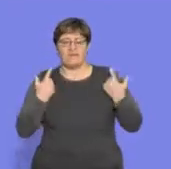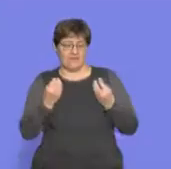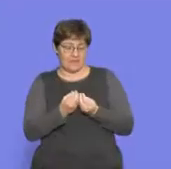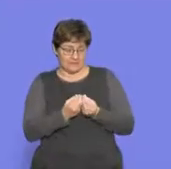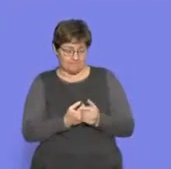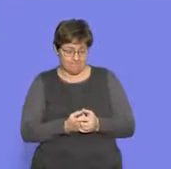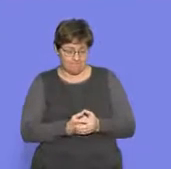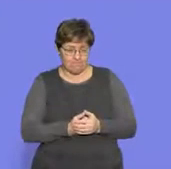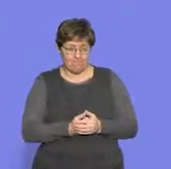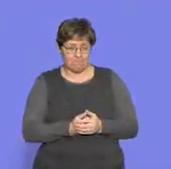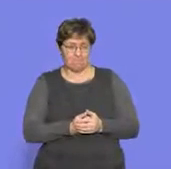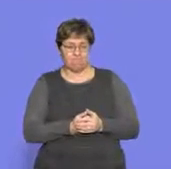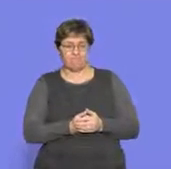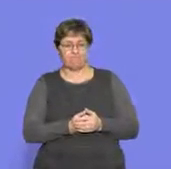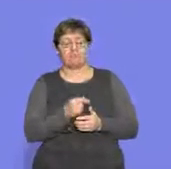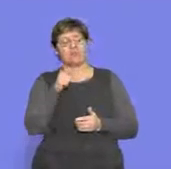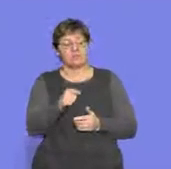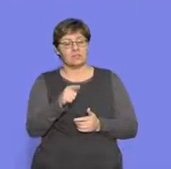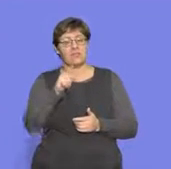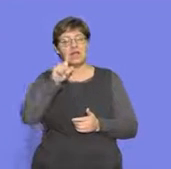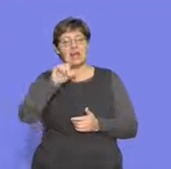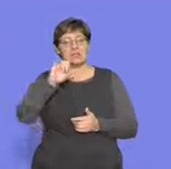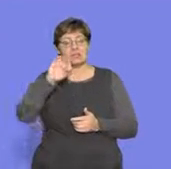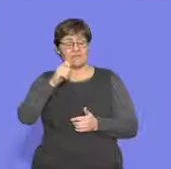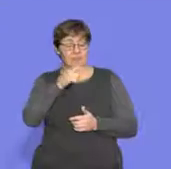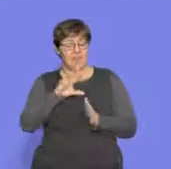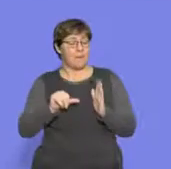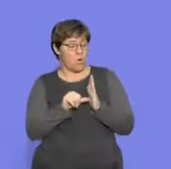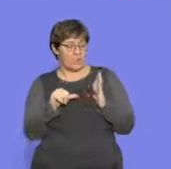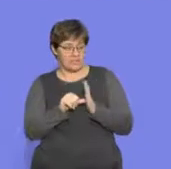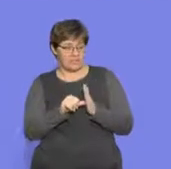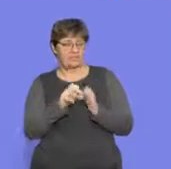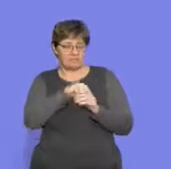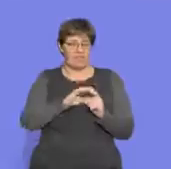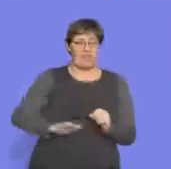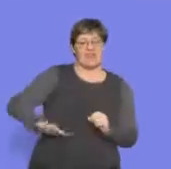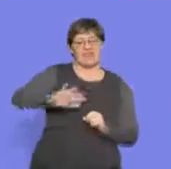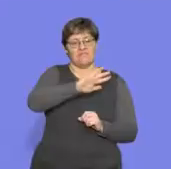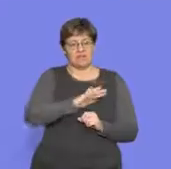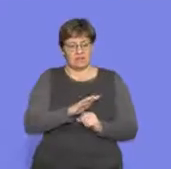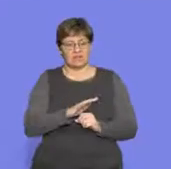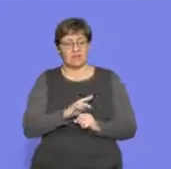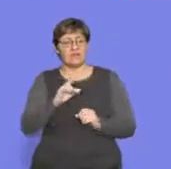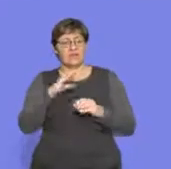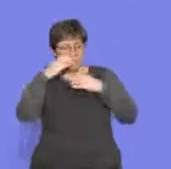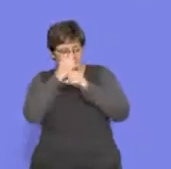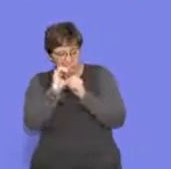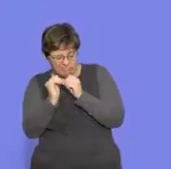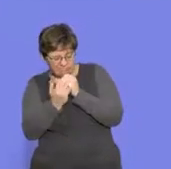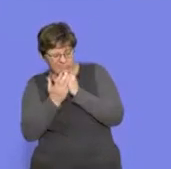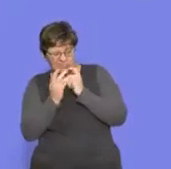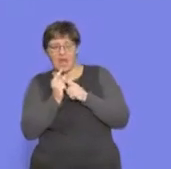vertebrates. So the lithosphere forms an important component of our environment in which microorganisms,